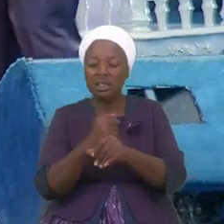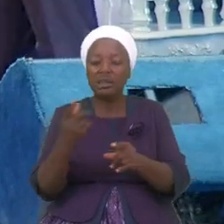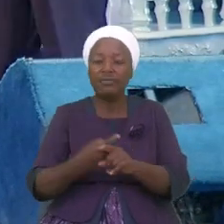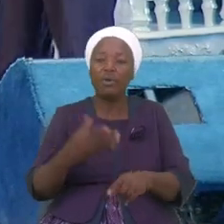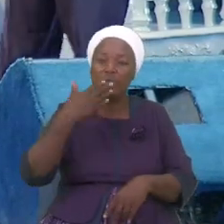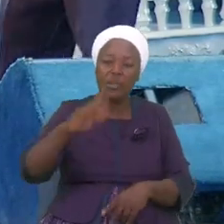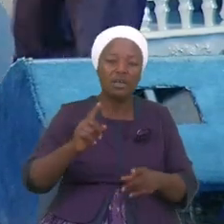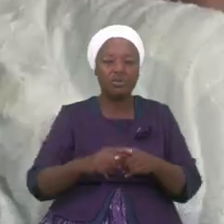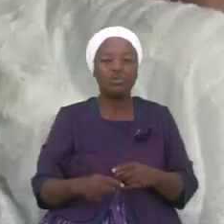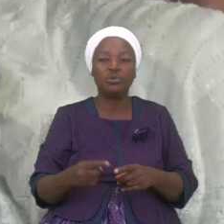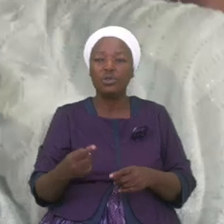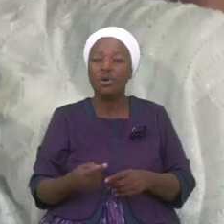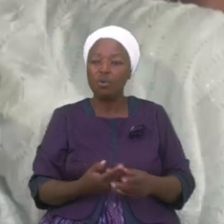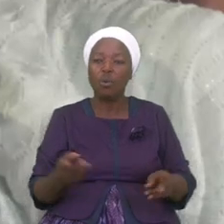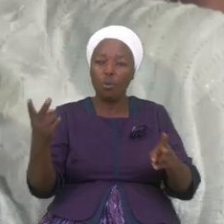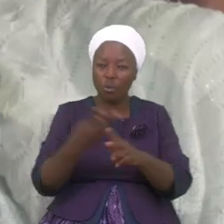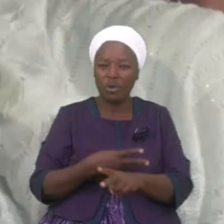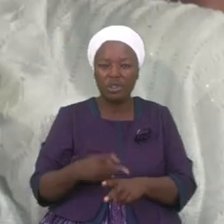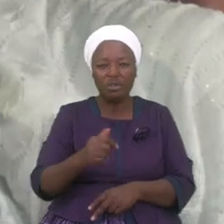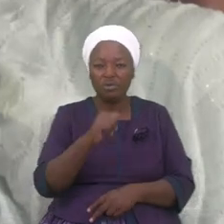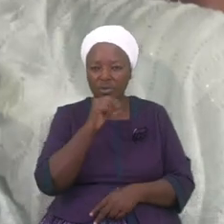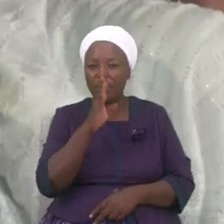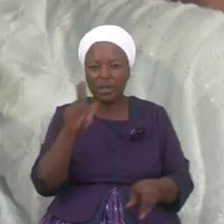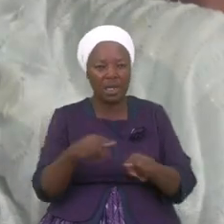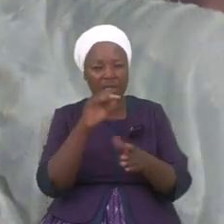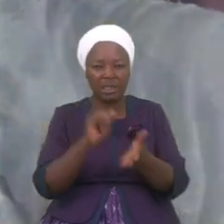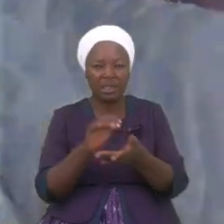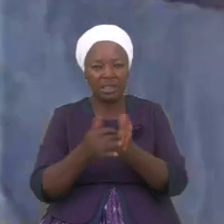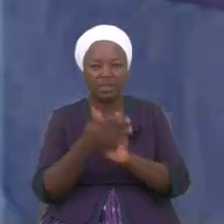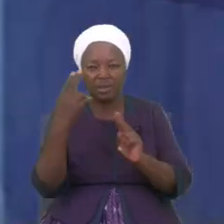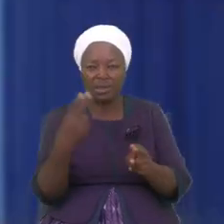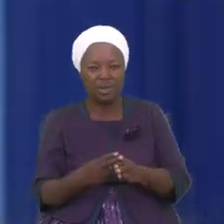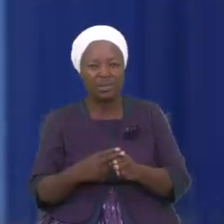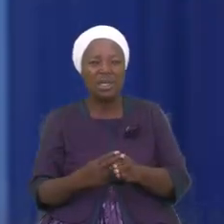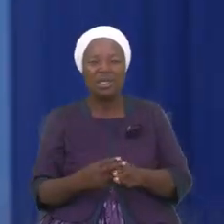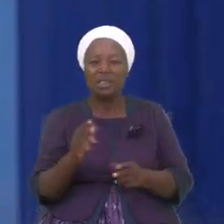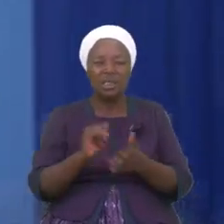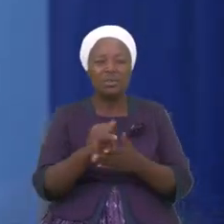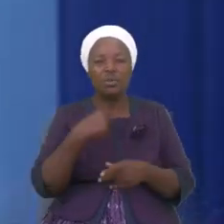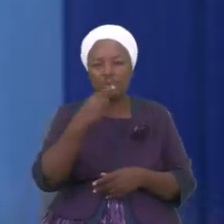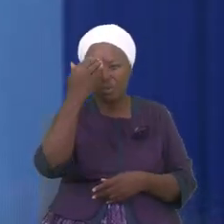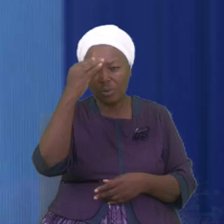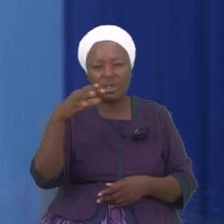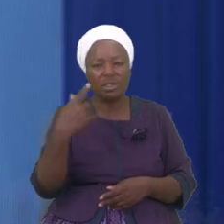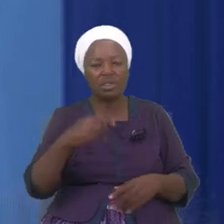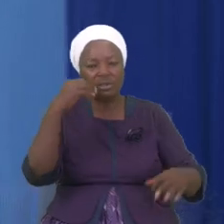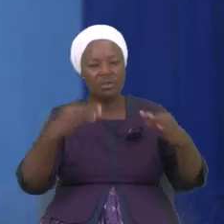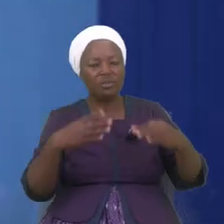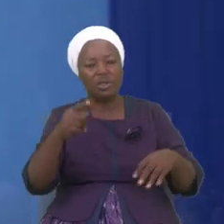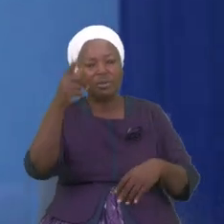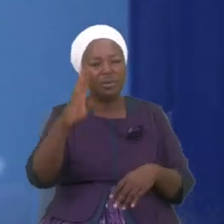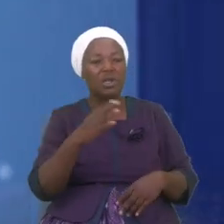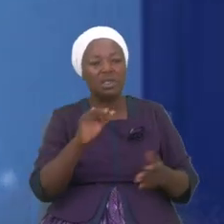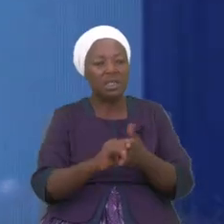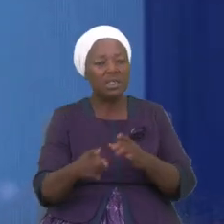You will not be like that. It says, who knowing the judgment of God, that they which commit such things are worthy